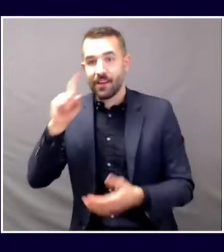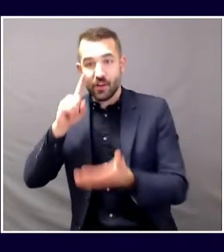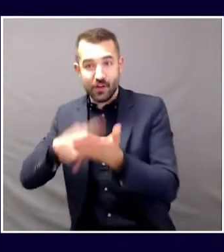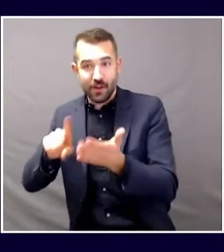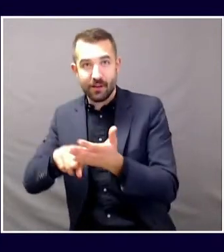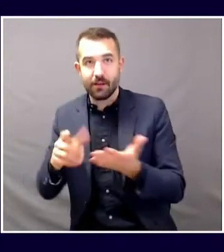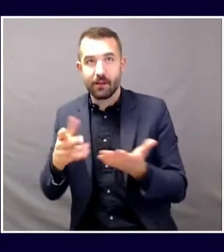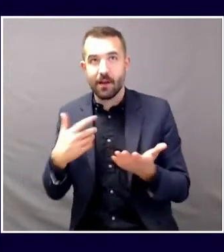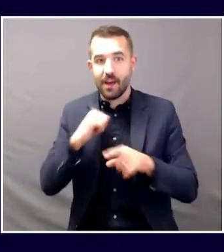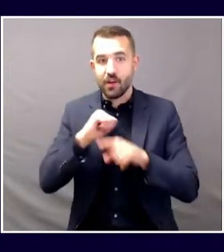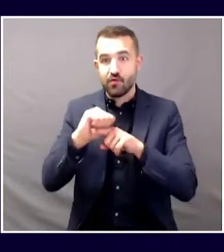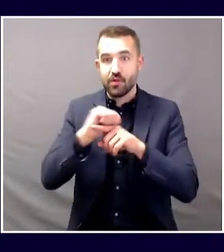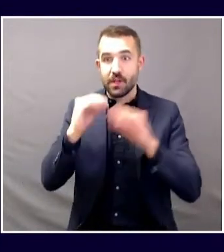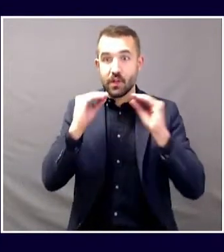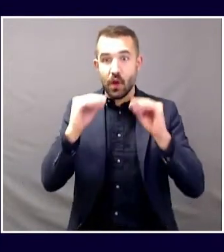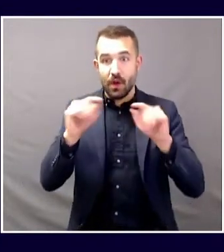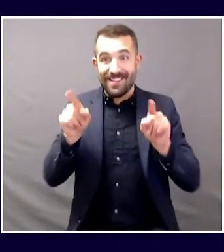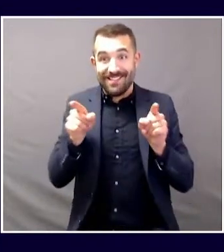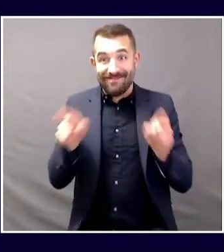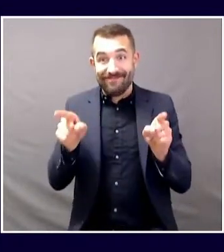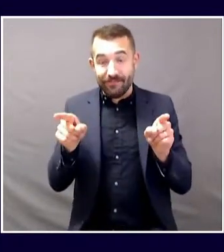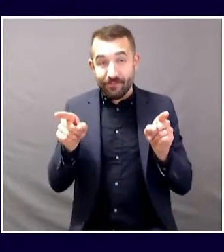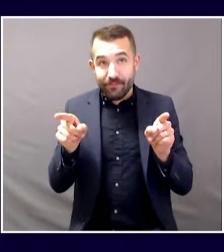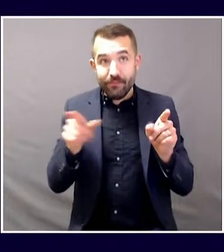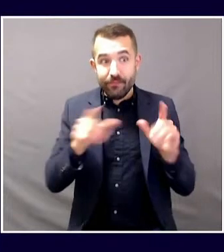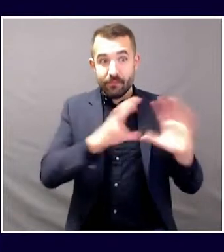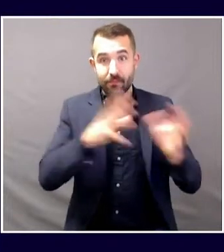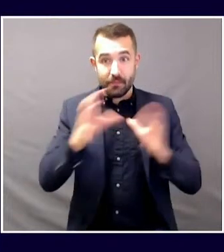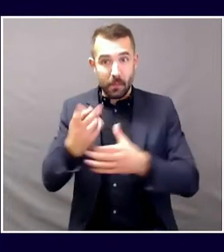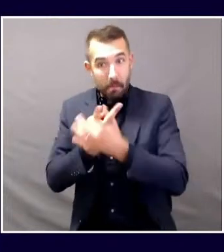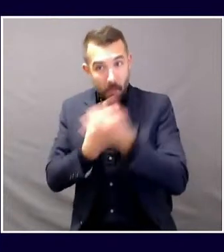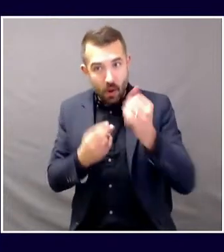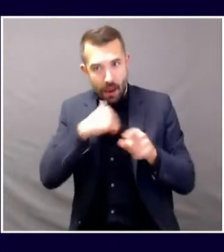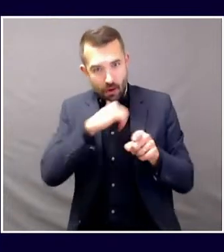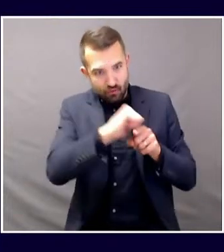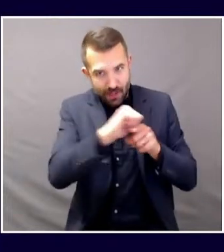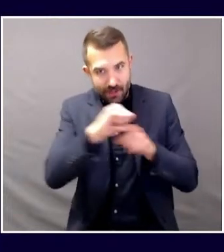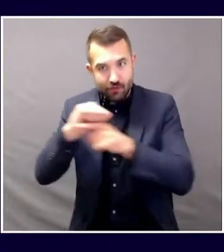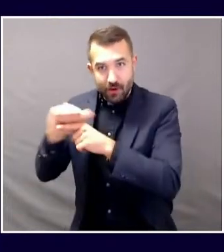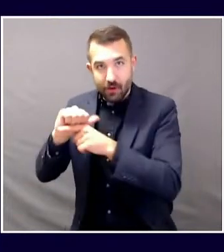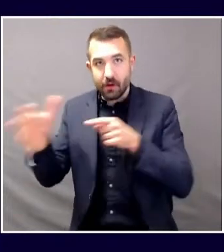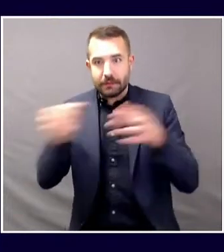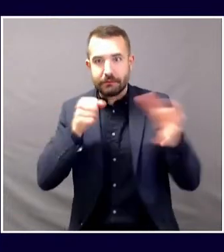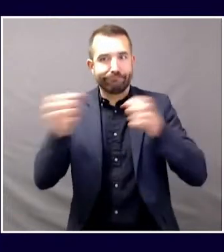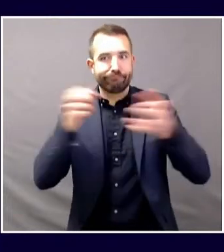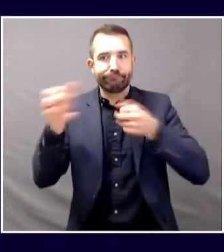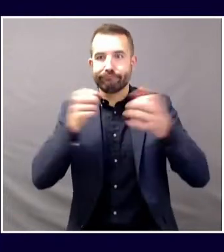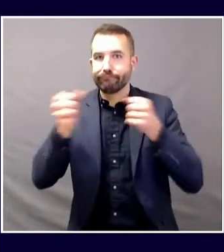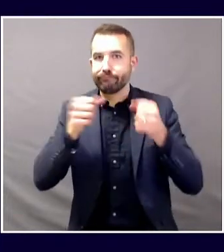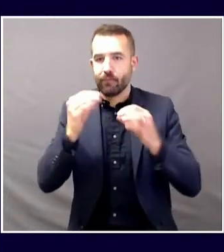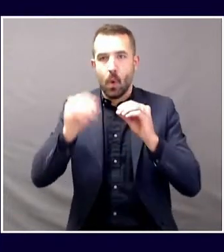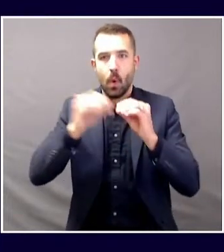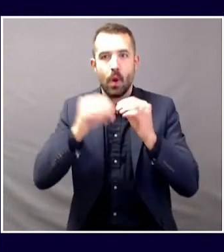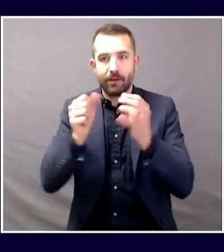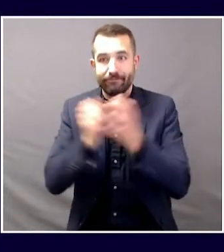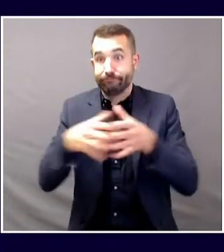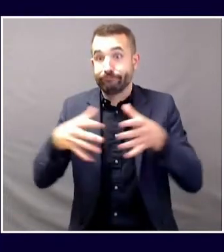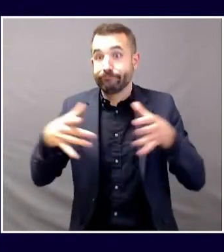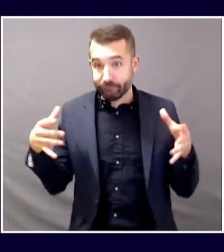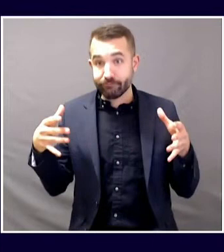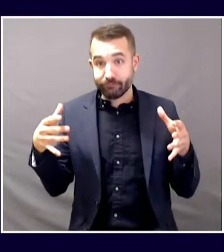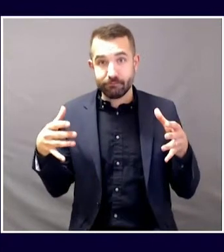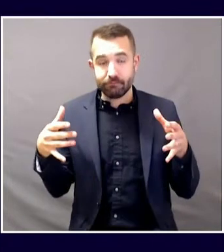case investigators and contact tracers. We're training them up very, very rapidly so that we can keep trying to keep tabs on